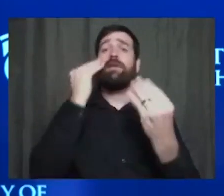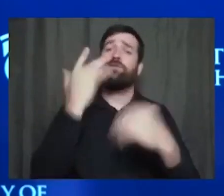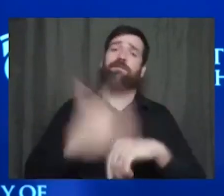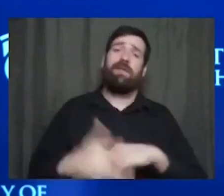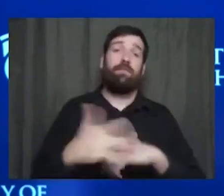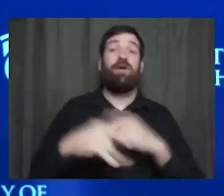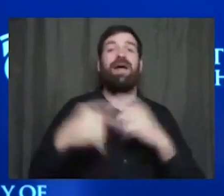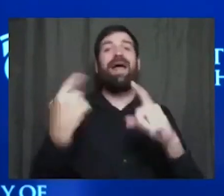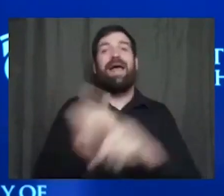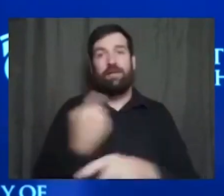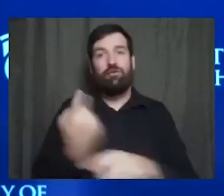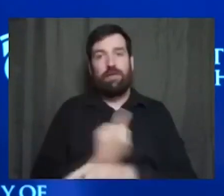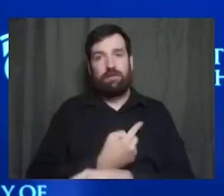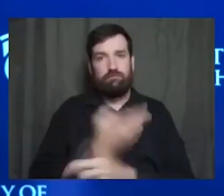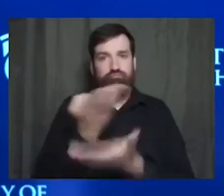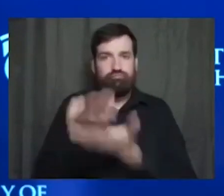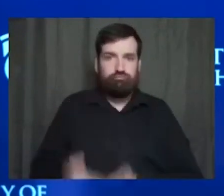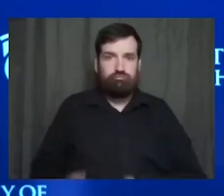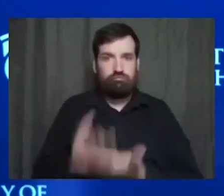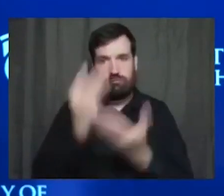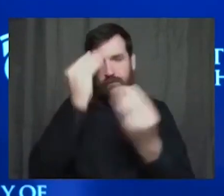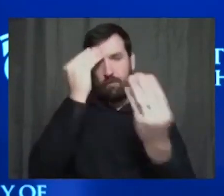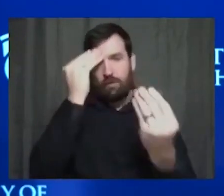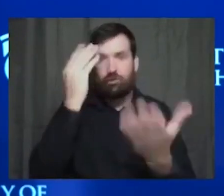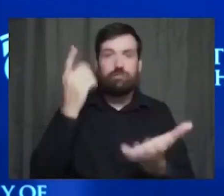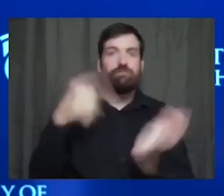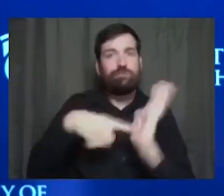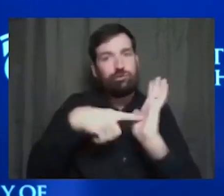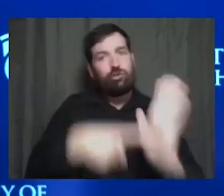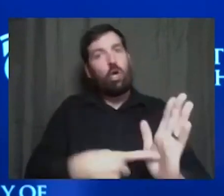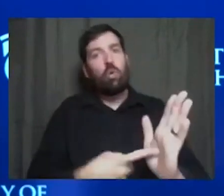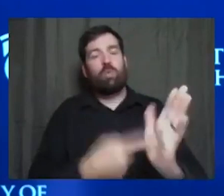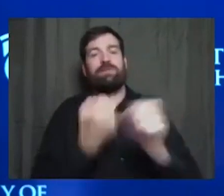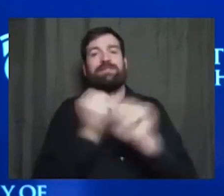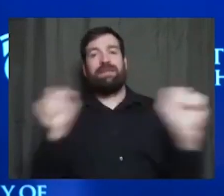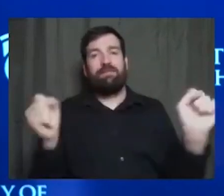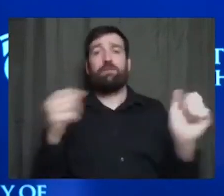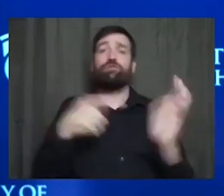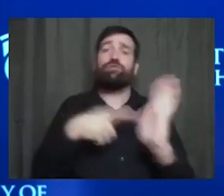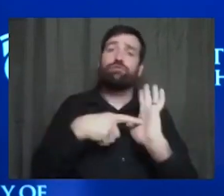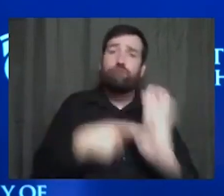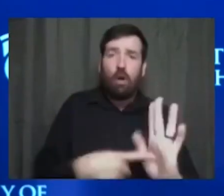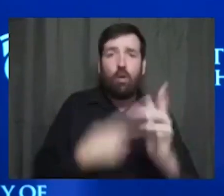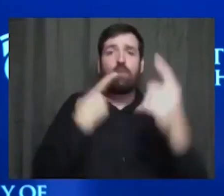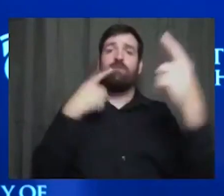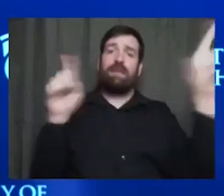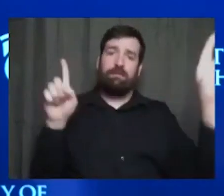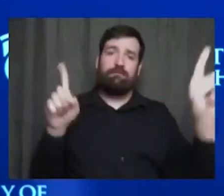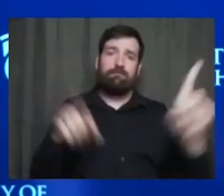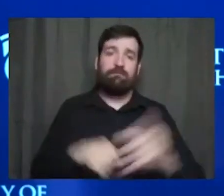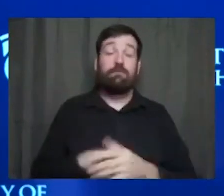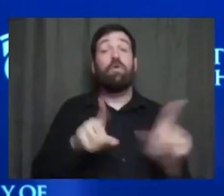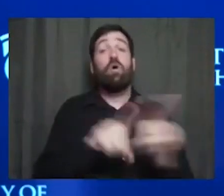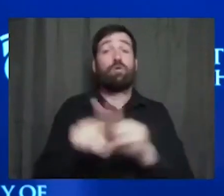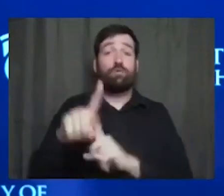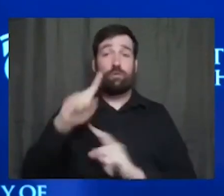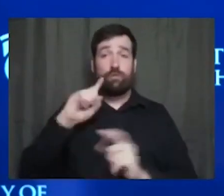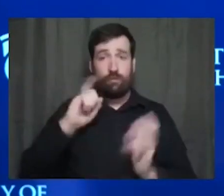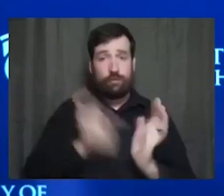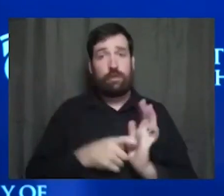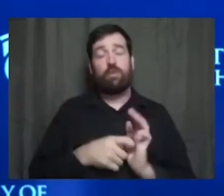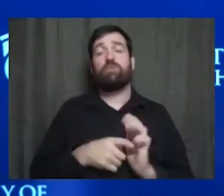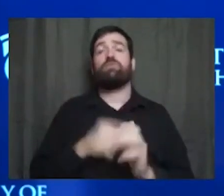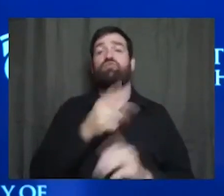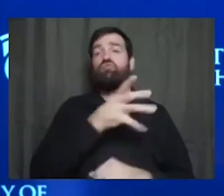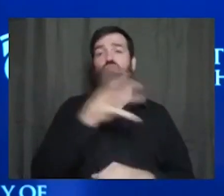information, again, showing the safety and showing the efficacy of these vaccines. We do also know that in rural counties, the vaccine